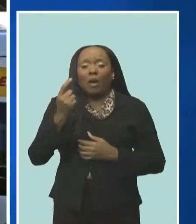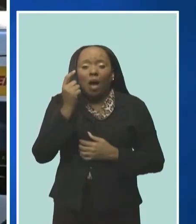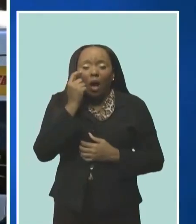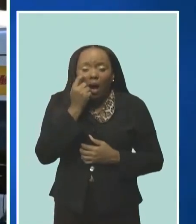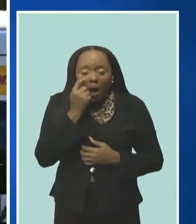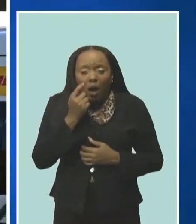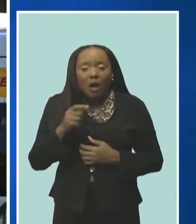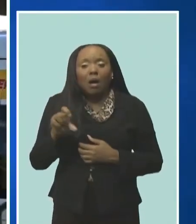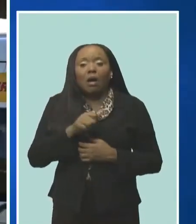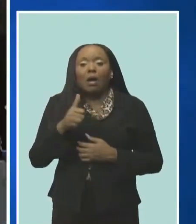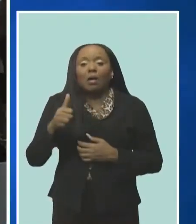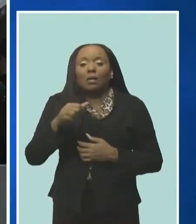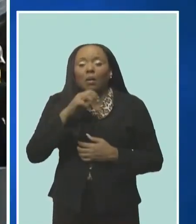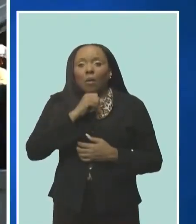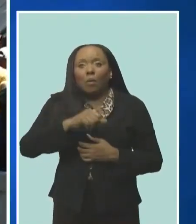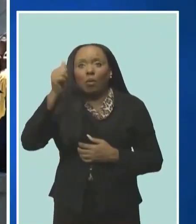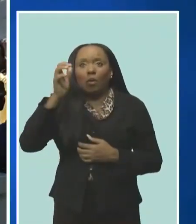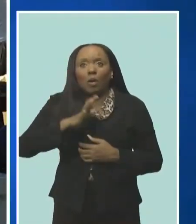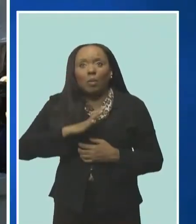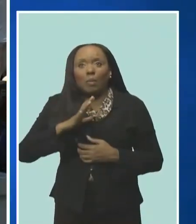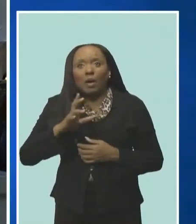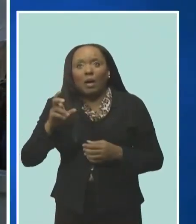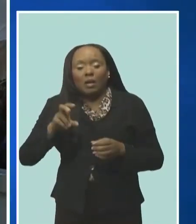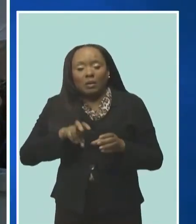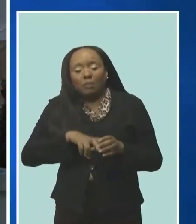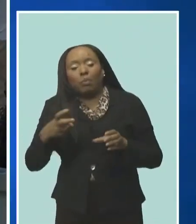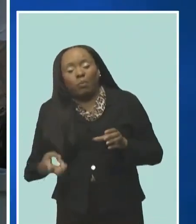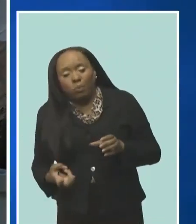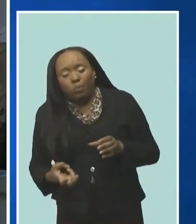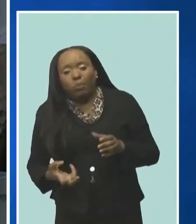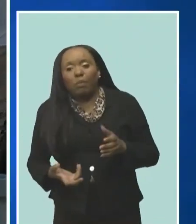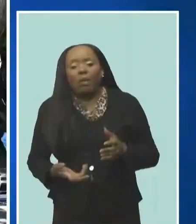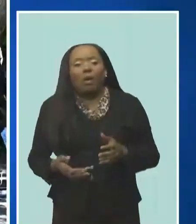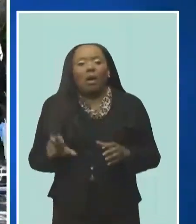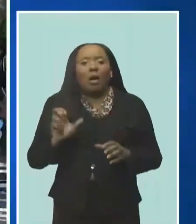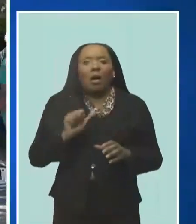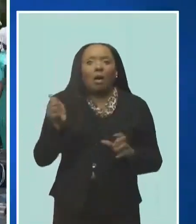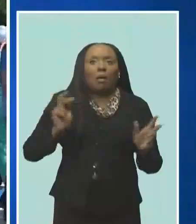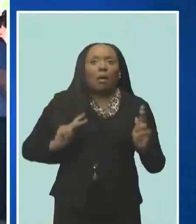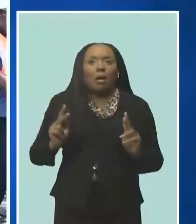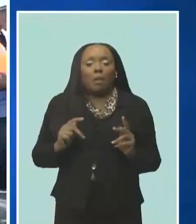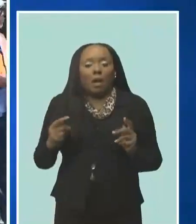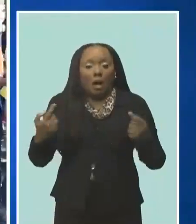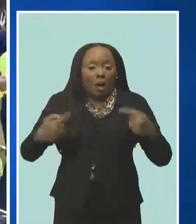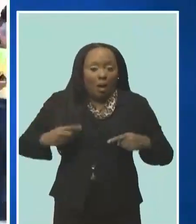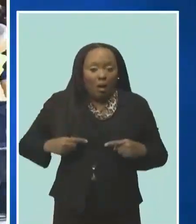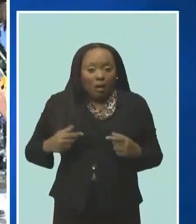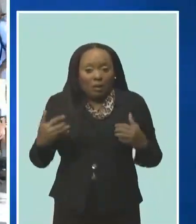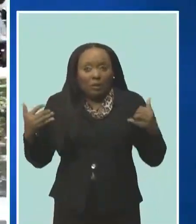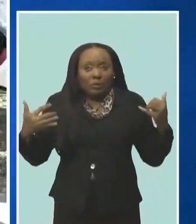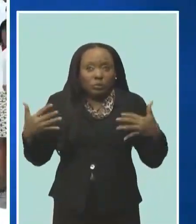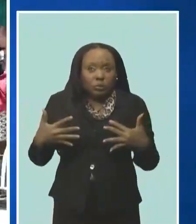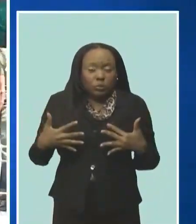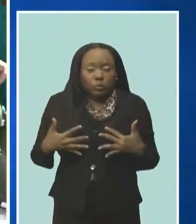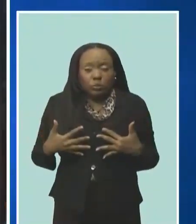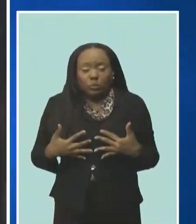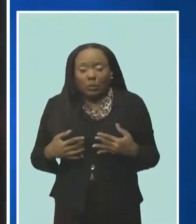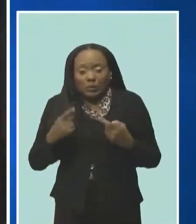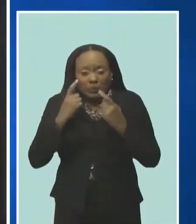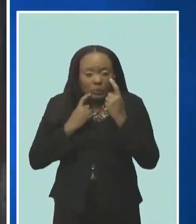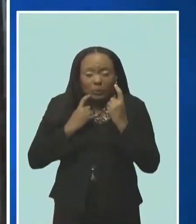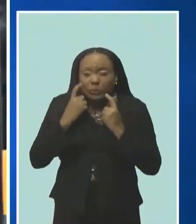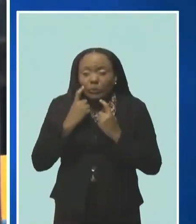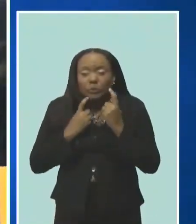similar to me that was thrown from his seat. He was started to panic a lot, like right after impact. Instantaneous